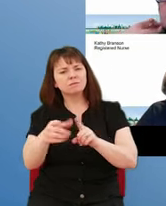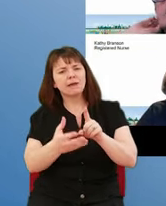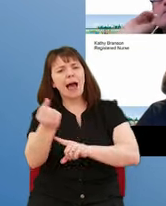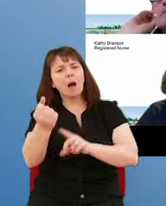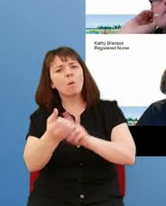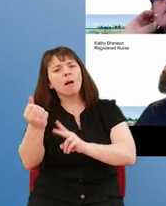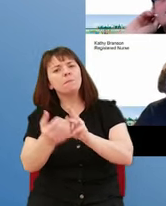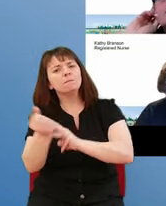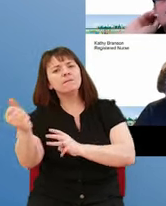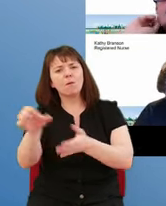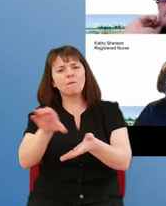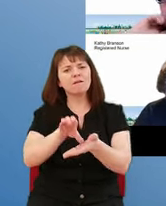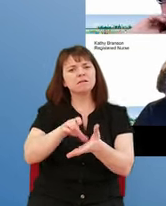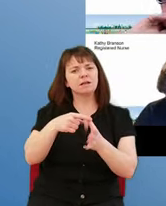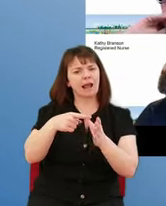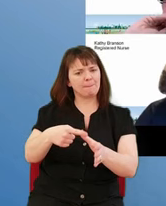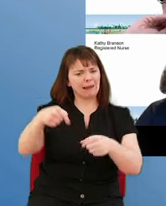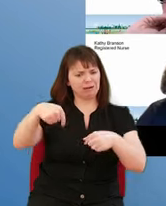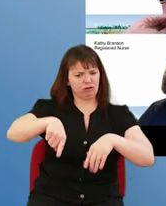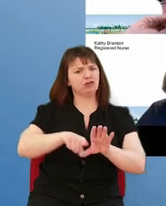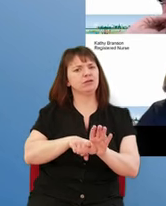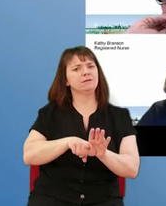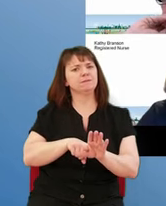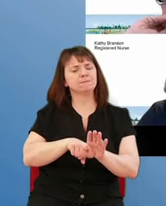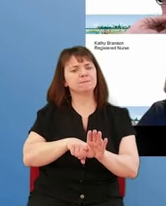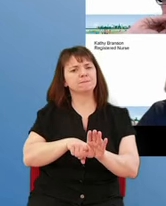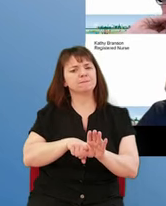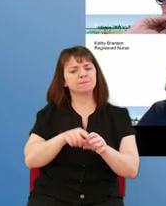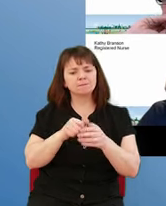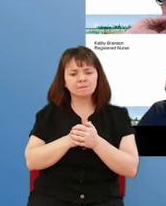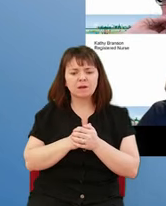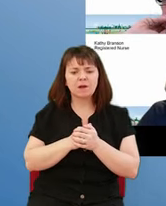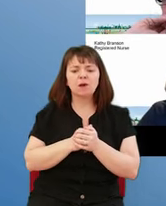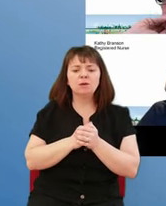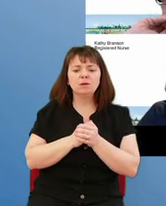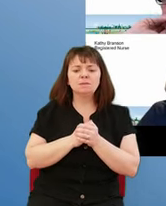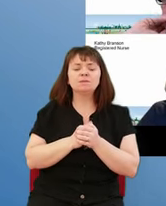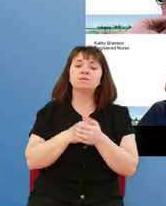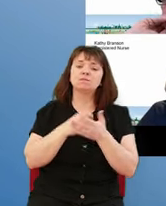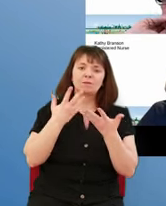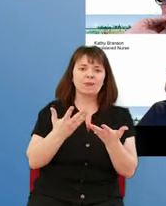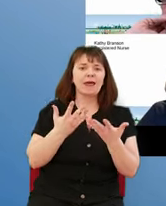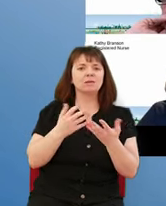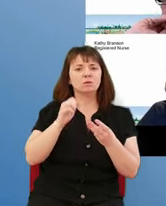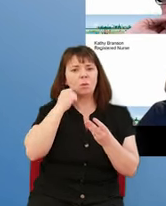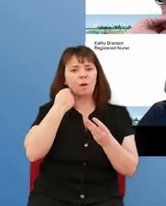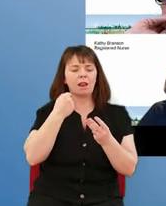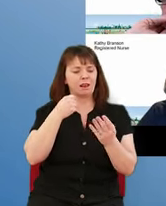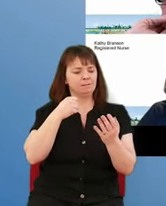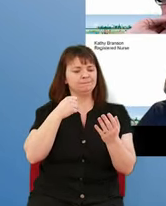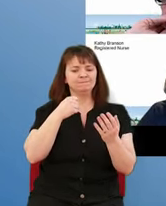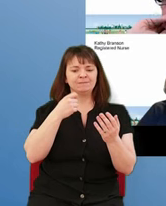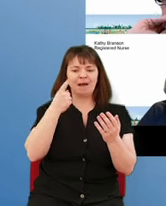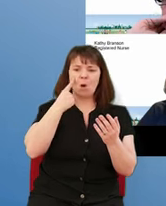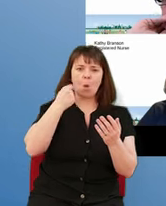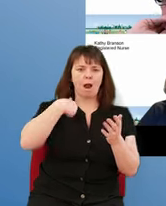an early start for the following year. I will stop there and take any questions from